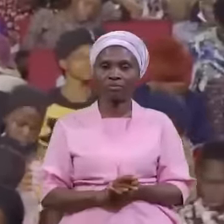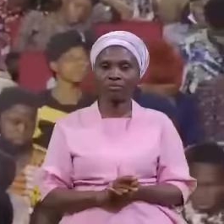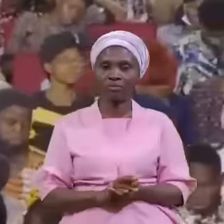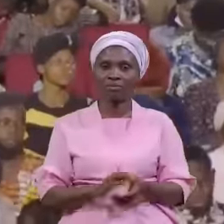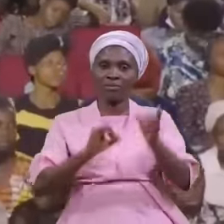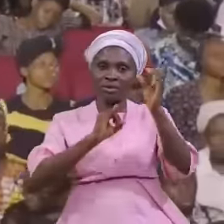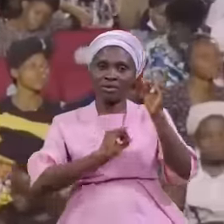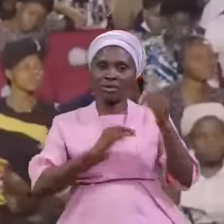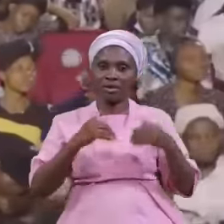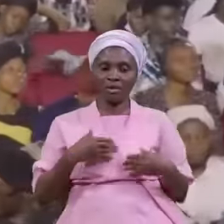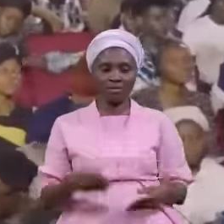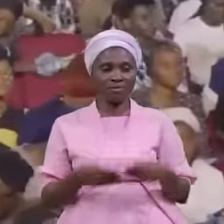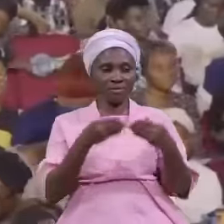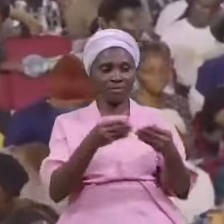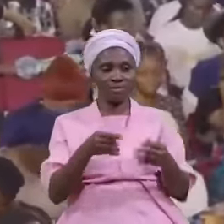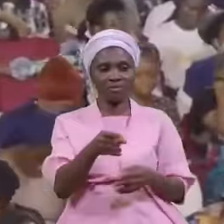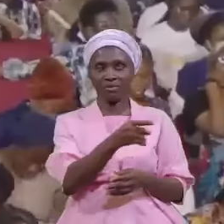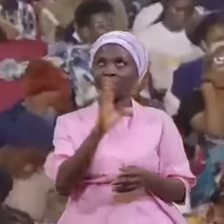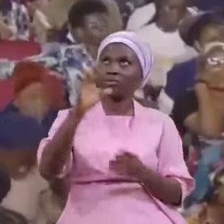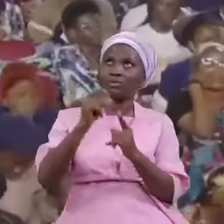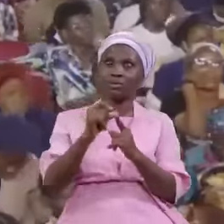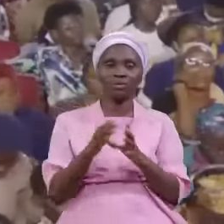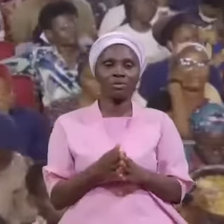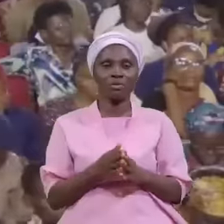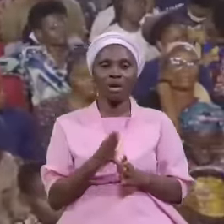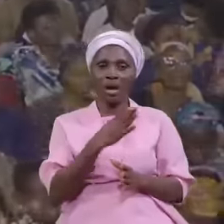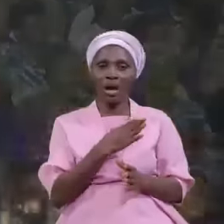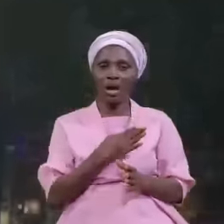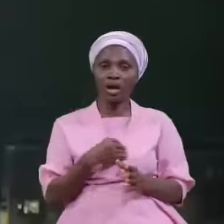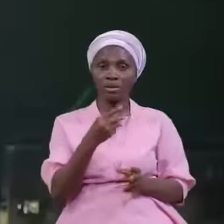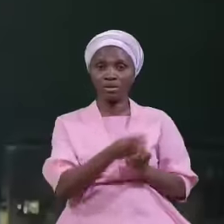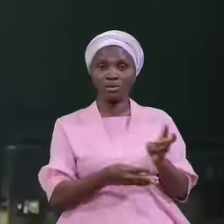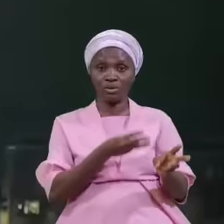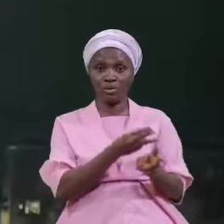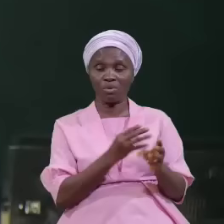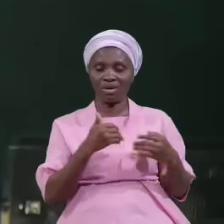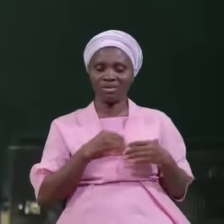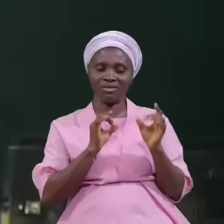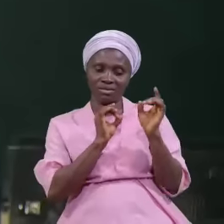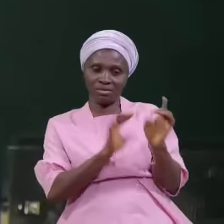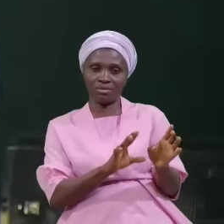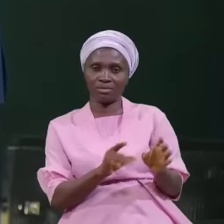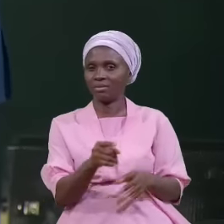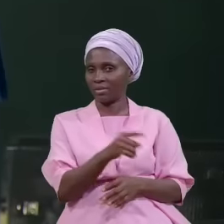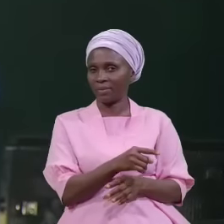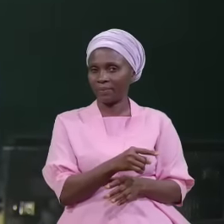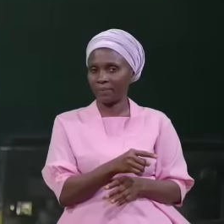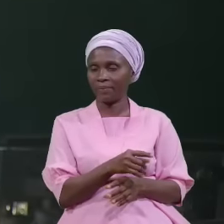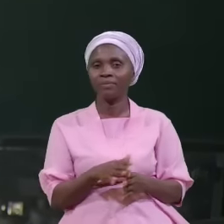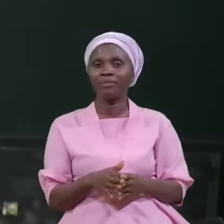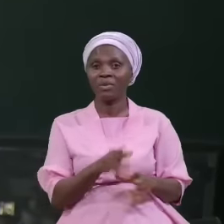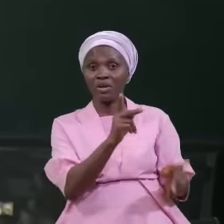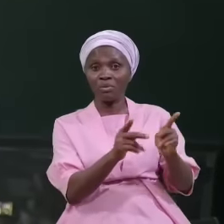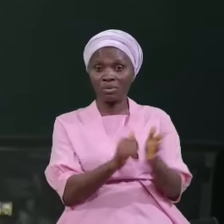them thy word, and the world has hated them. The people who come to the Lord, and